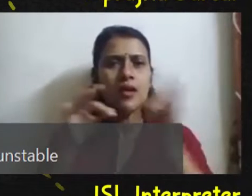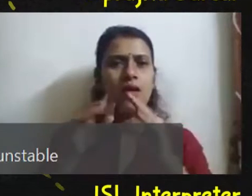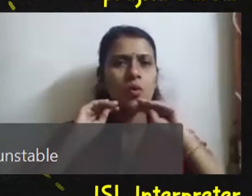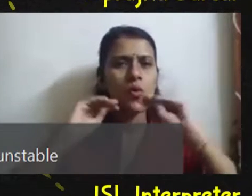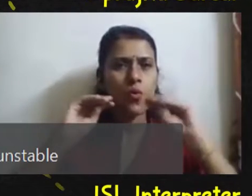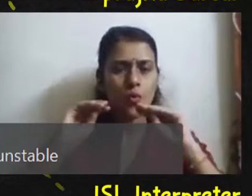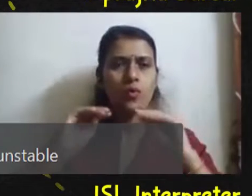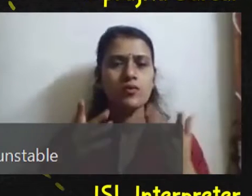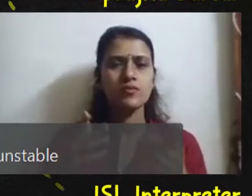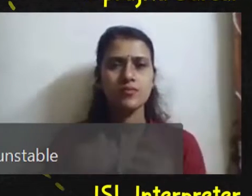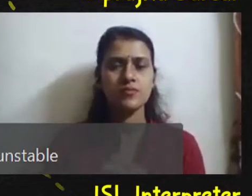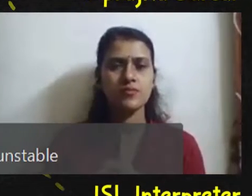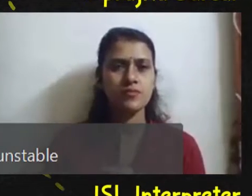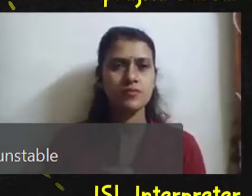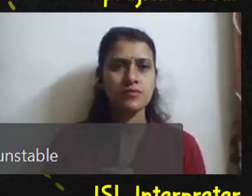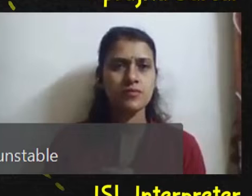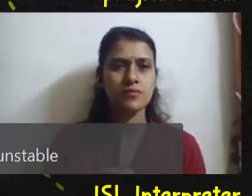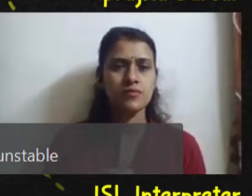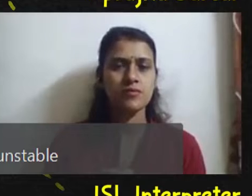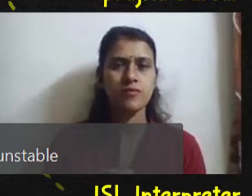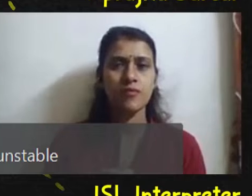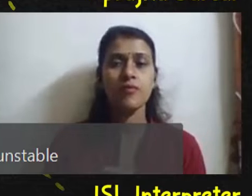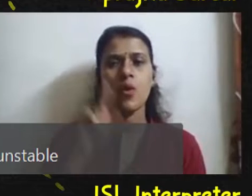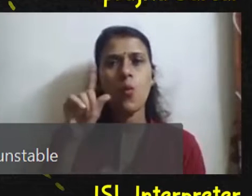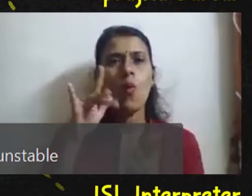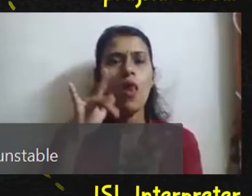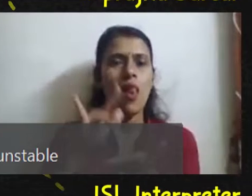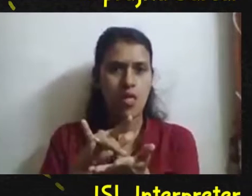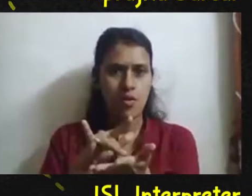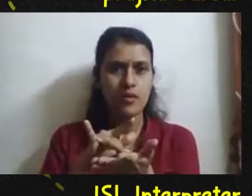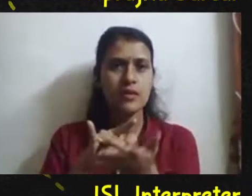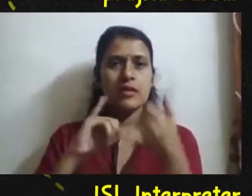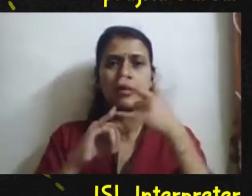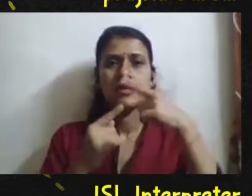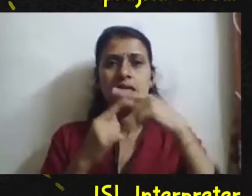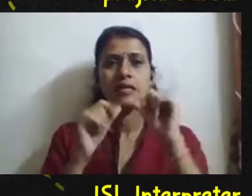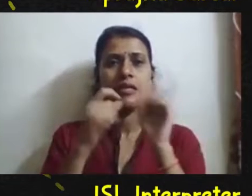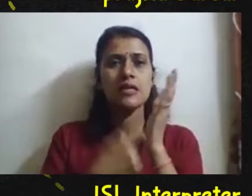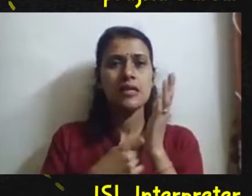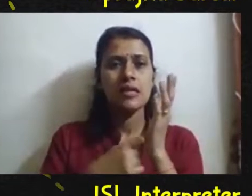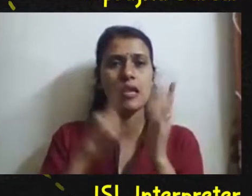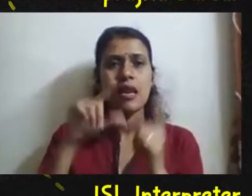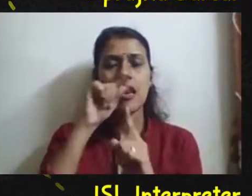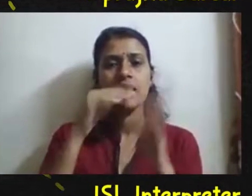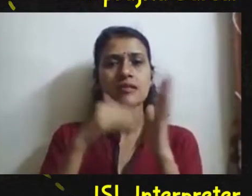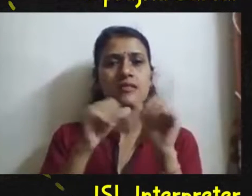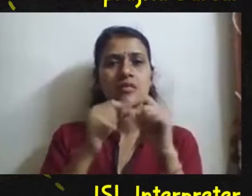and choice, because at one level, sterilization is one of the ways in which you can